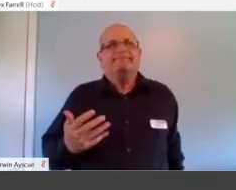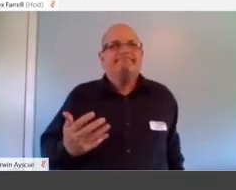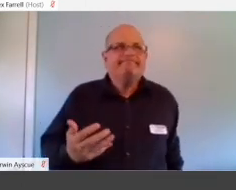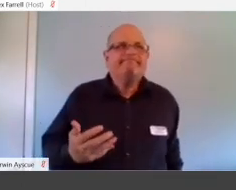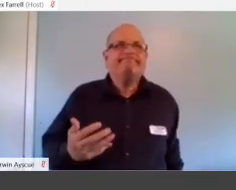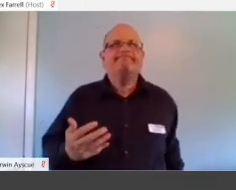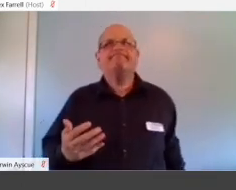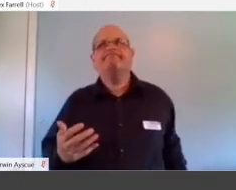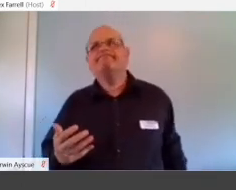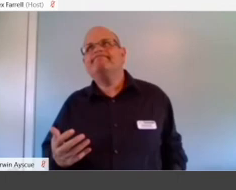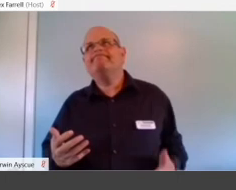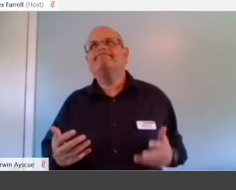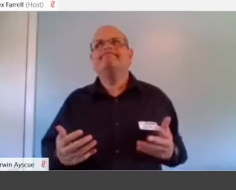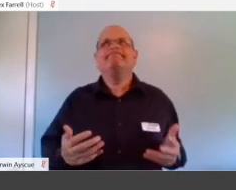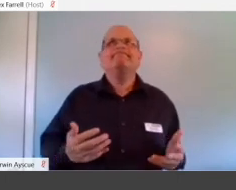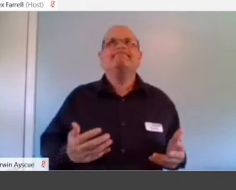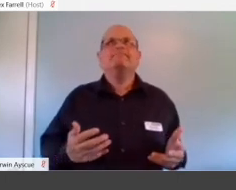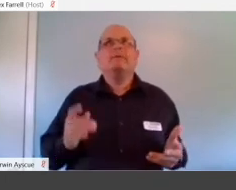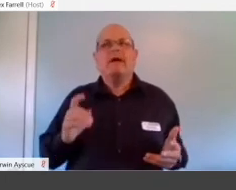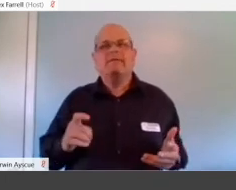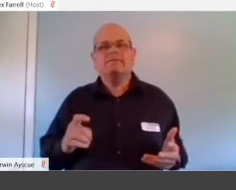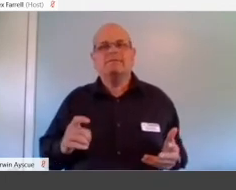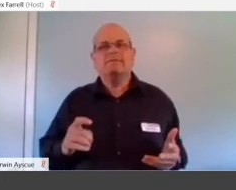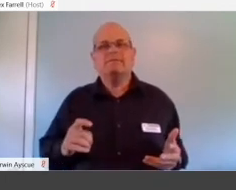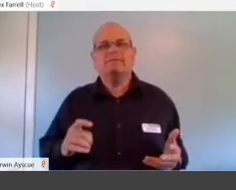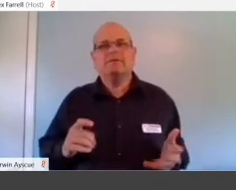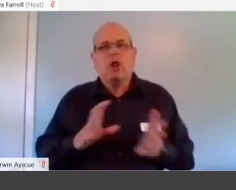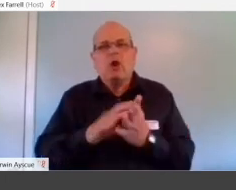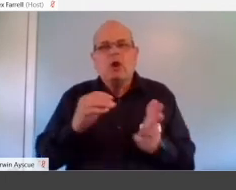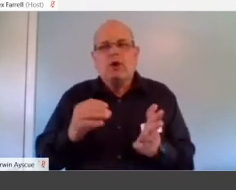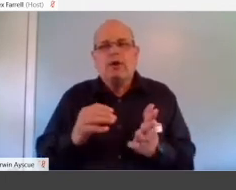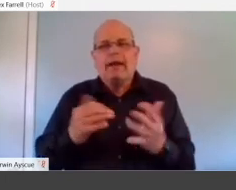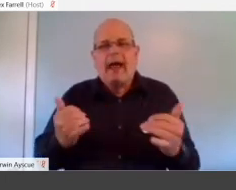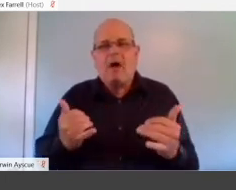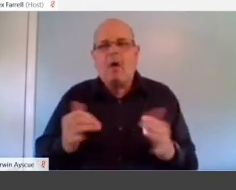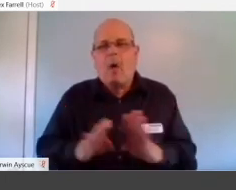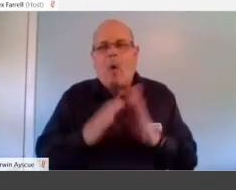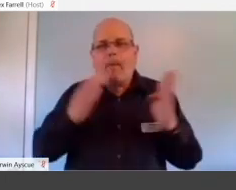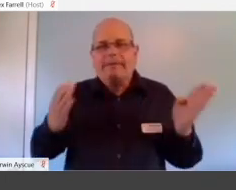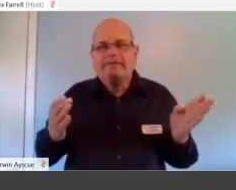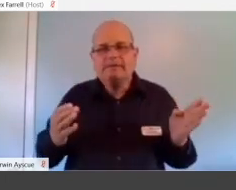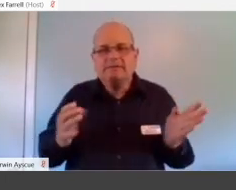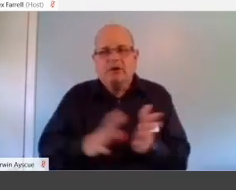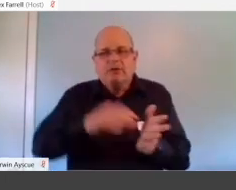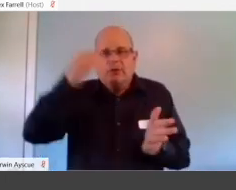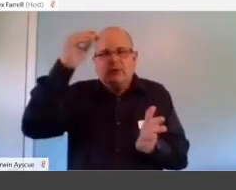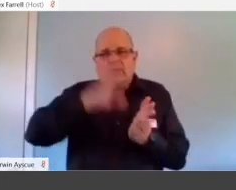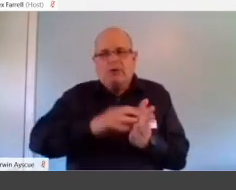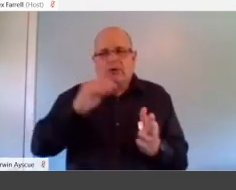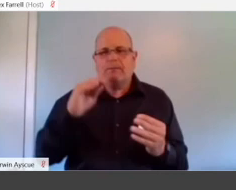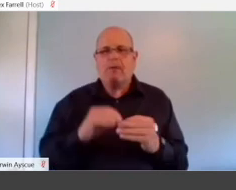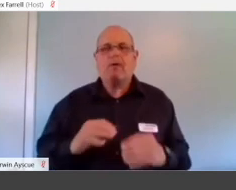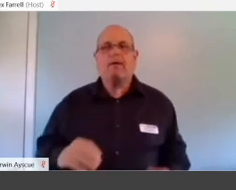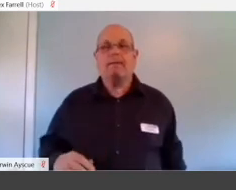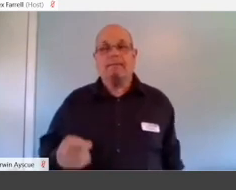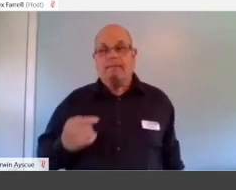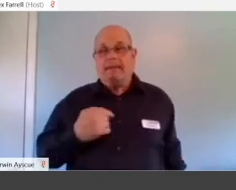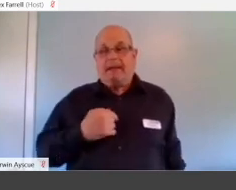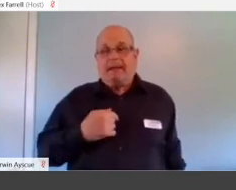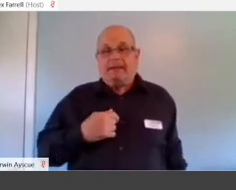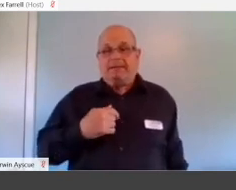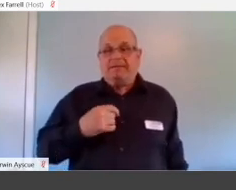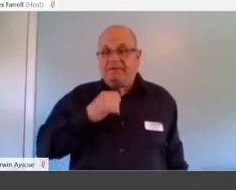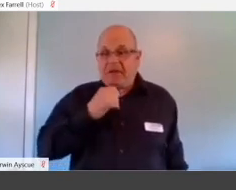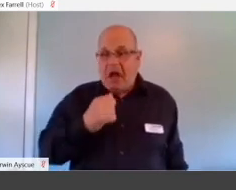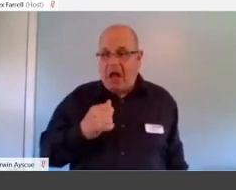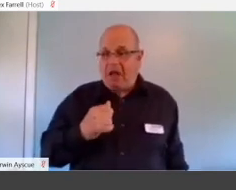on is being open to learning, right? So I'm the first to say I don't know it all, and I'm